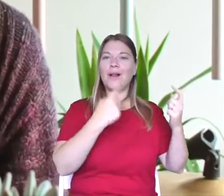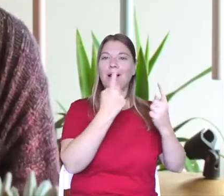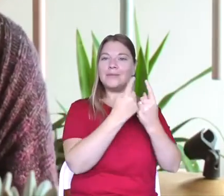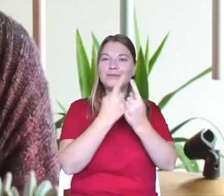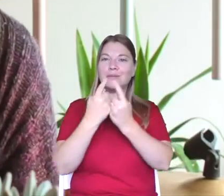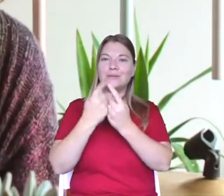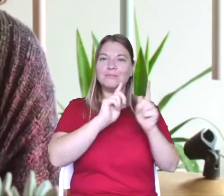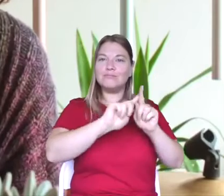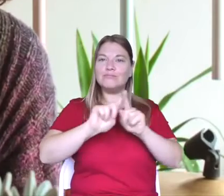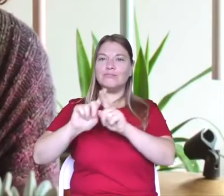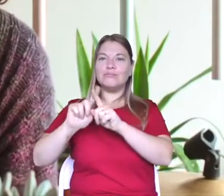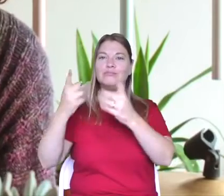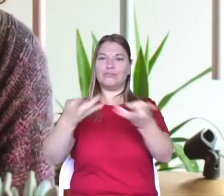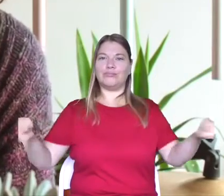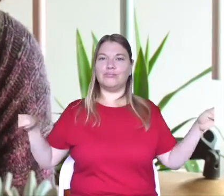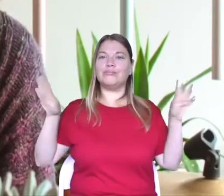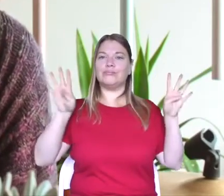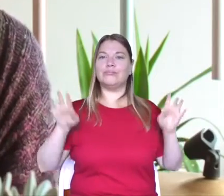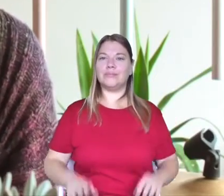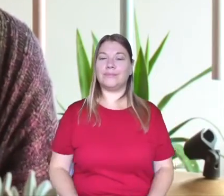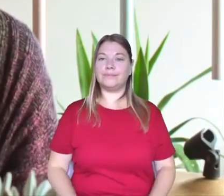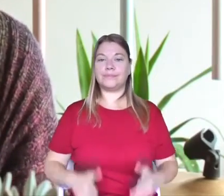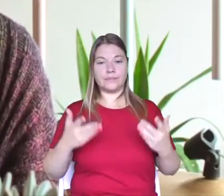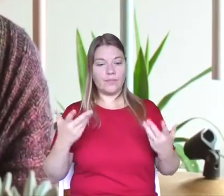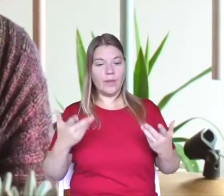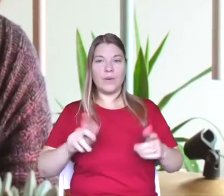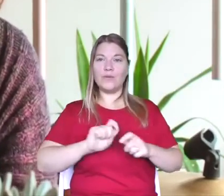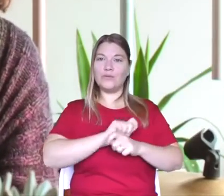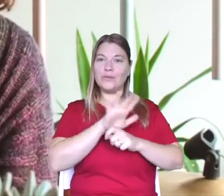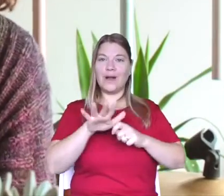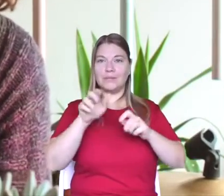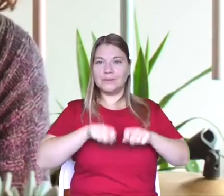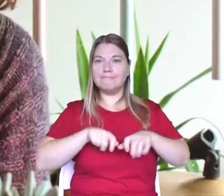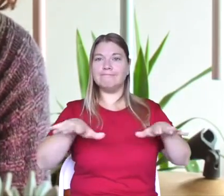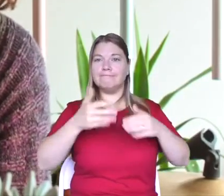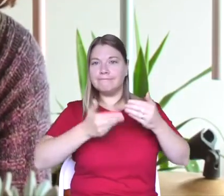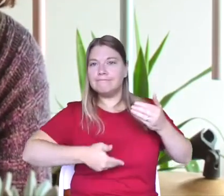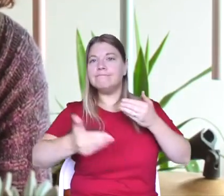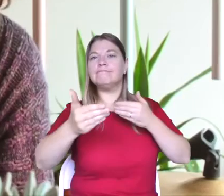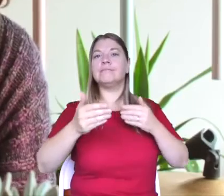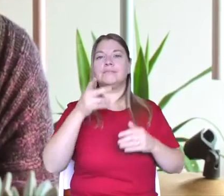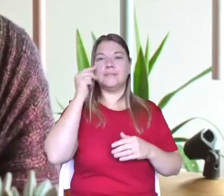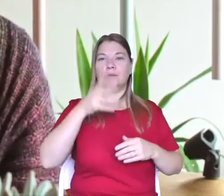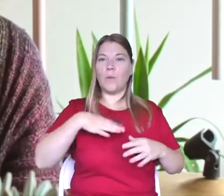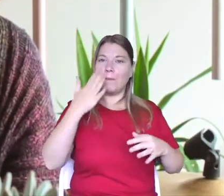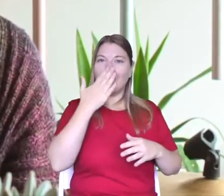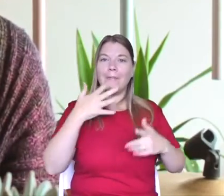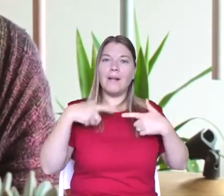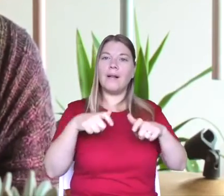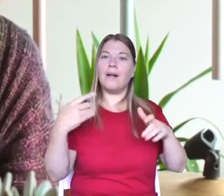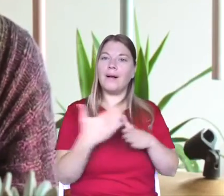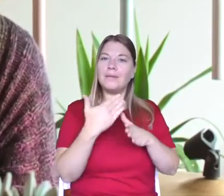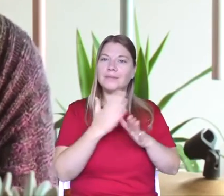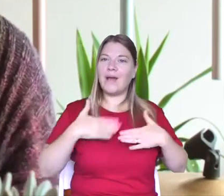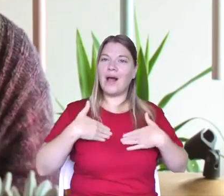During this time, Sense are committed to helping people live creative and active lives. Over the coming weeks, we will be